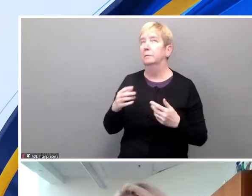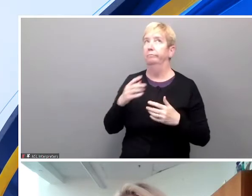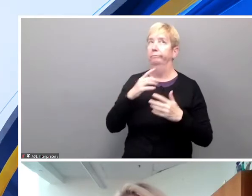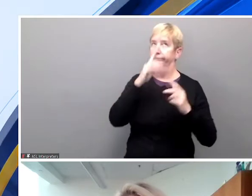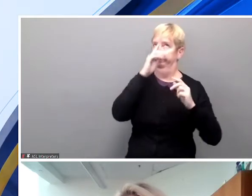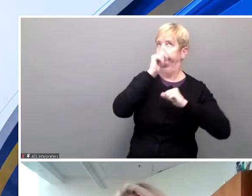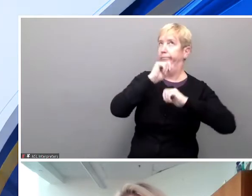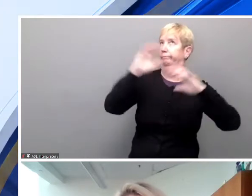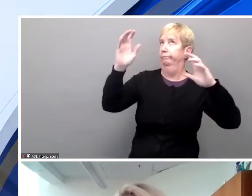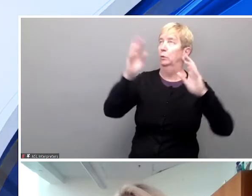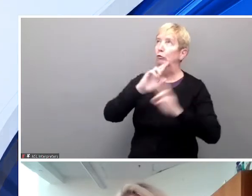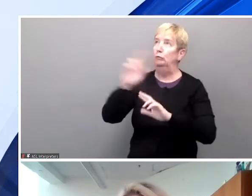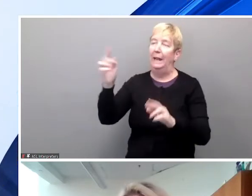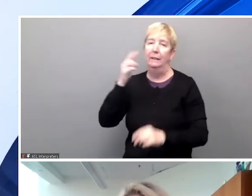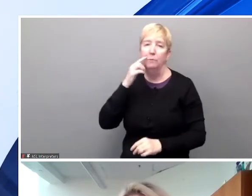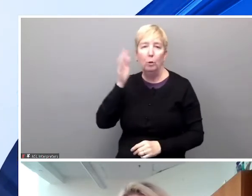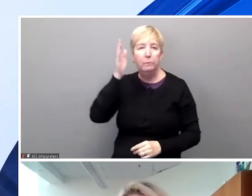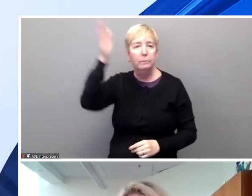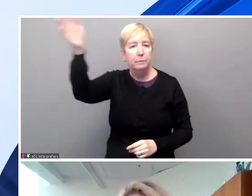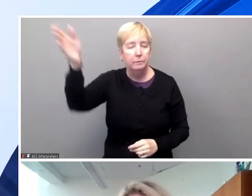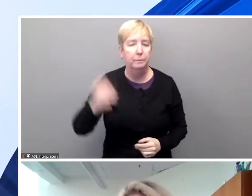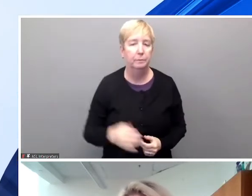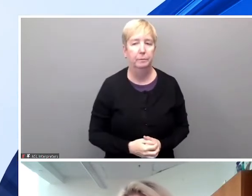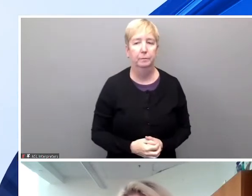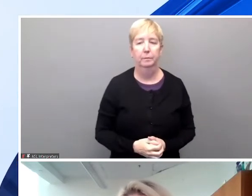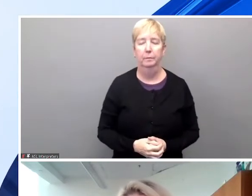the aging population.